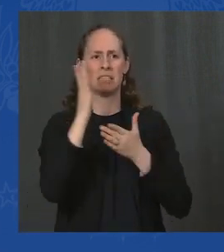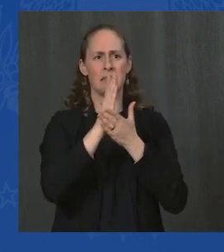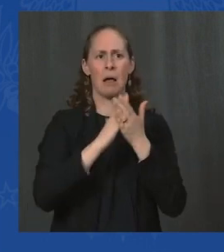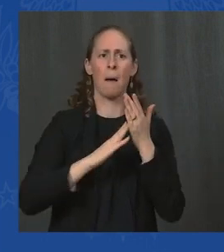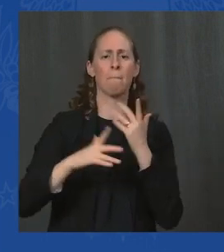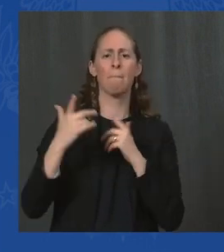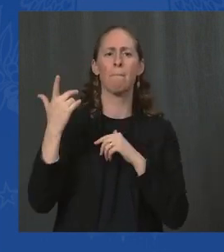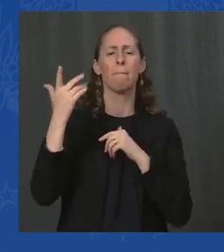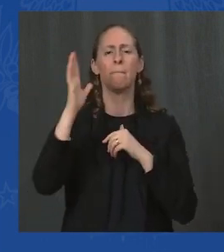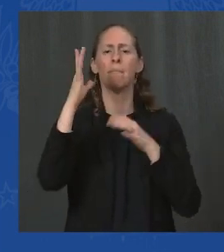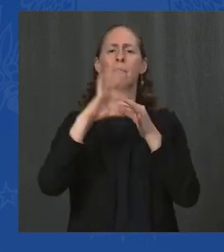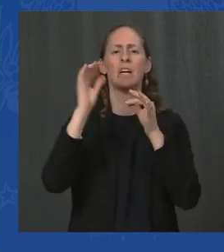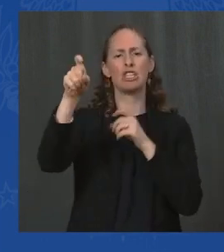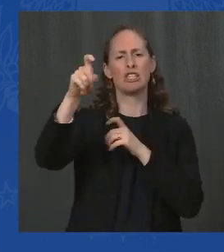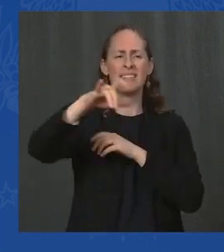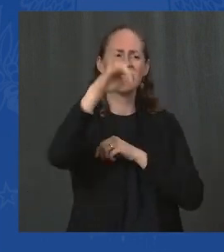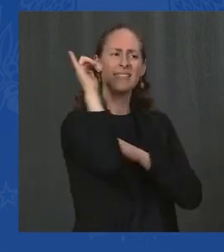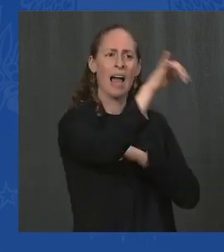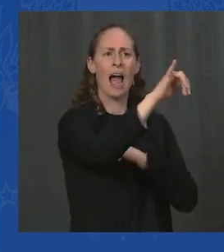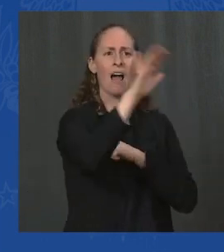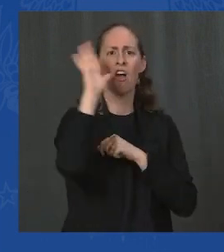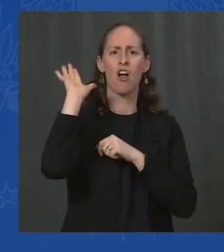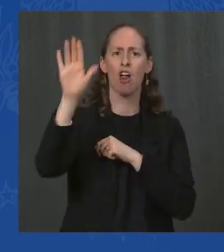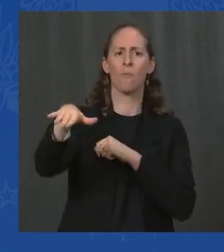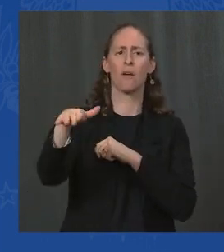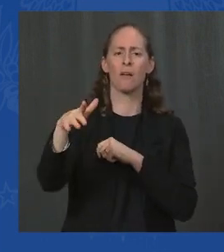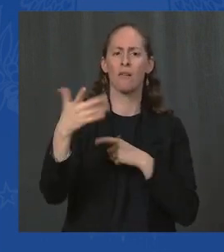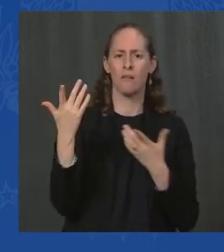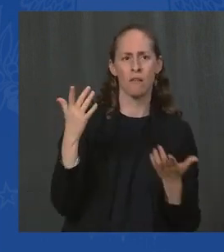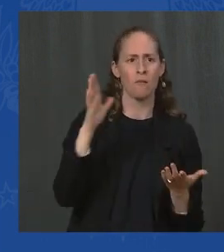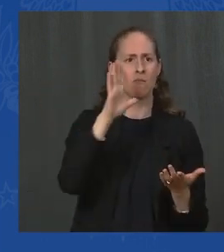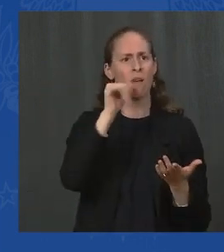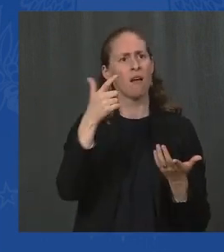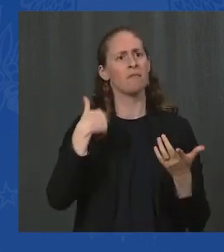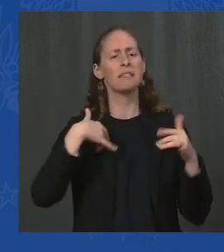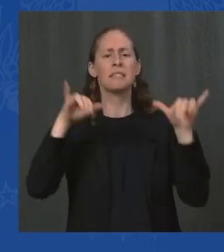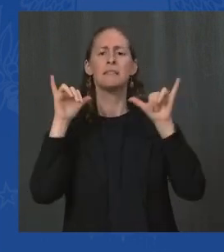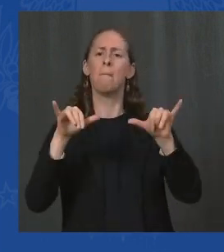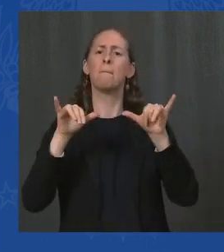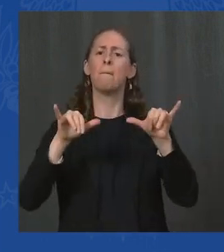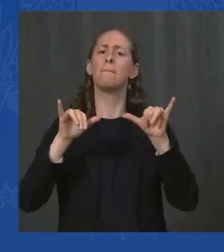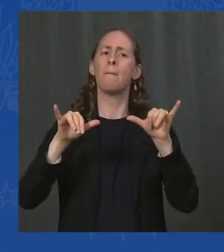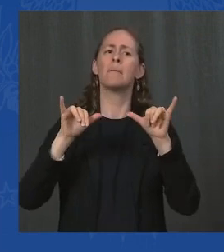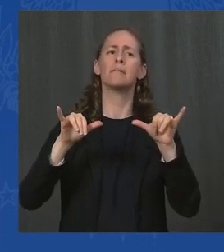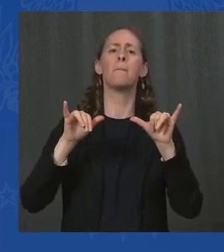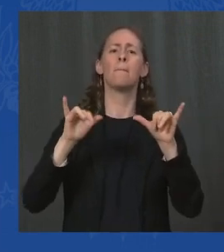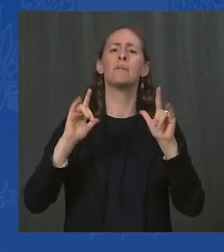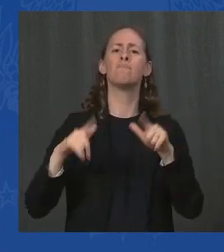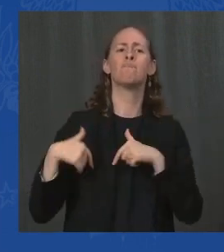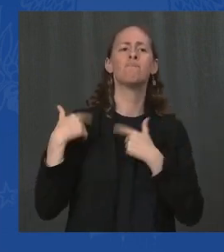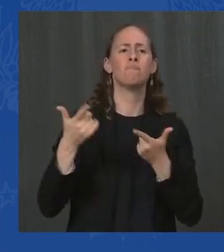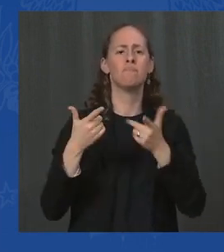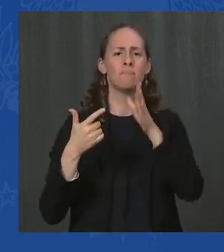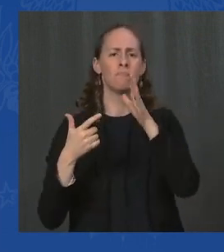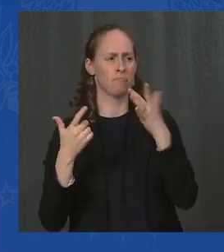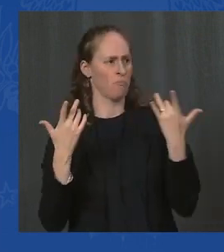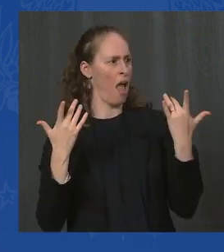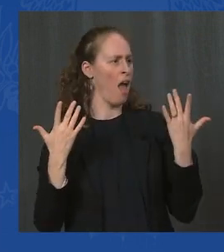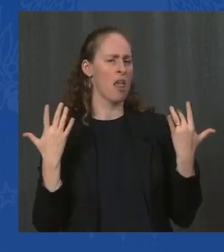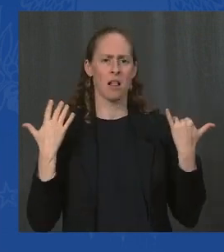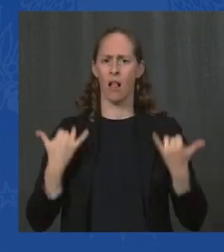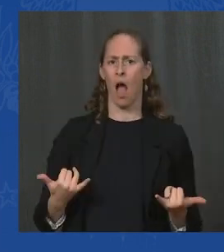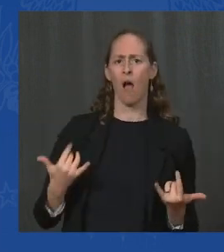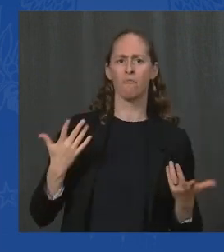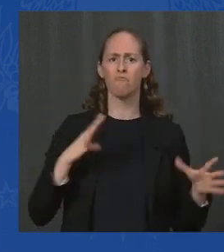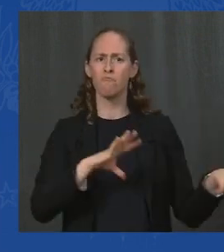on end. They ask, why don't we just keep doing what we were doing? Why do we have to change anything?